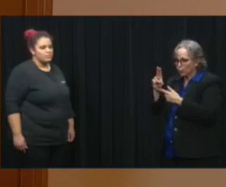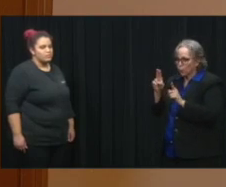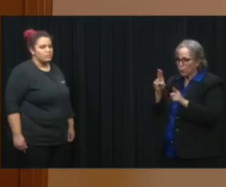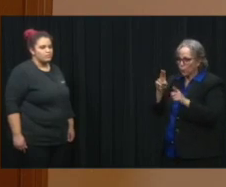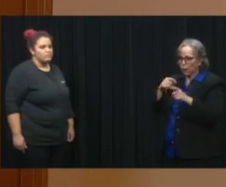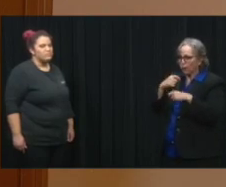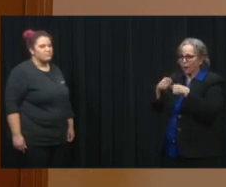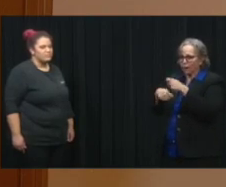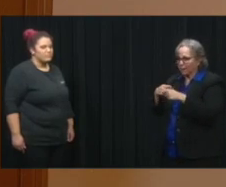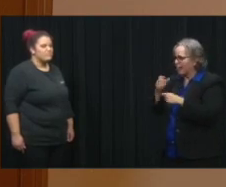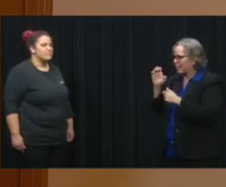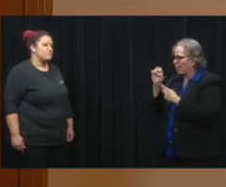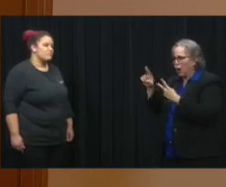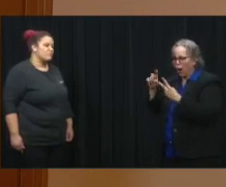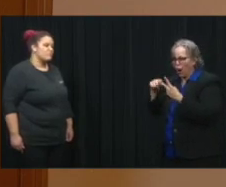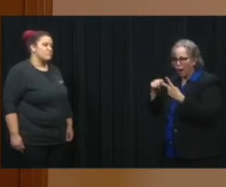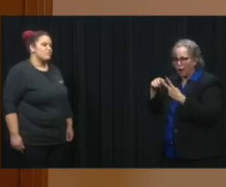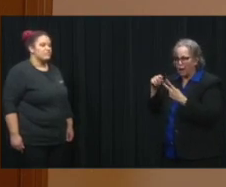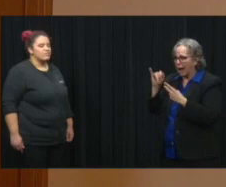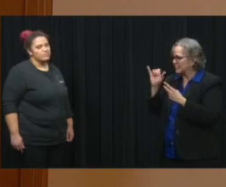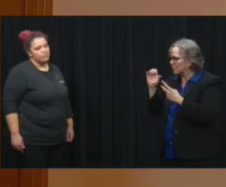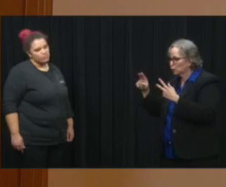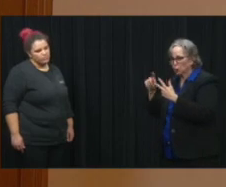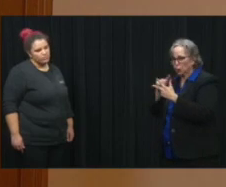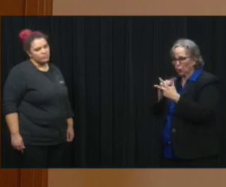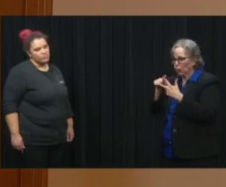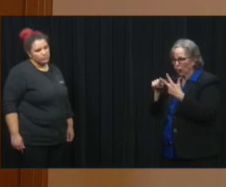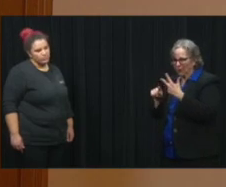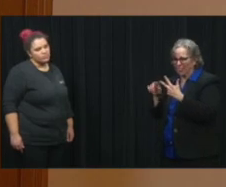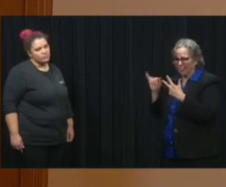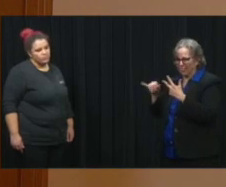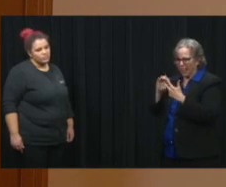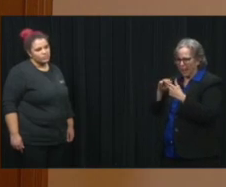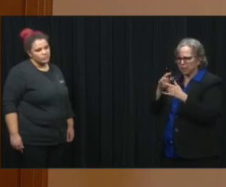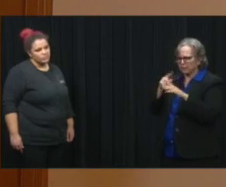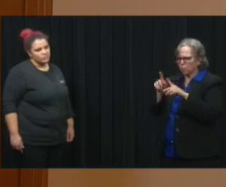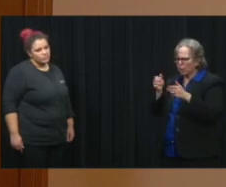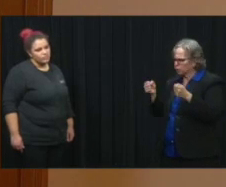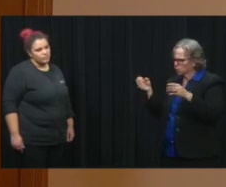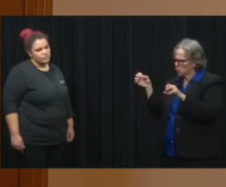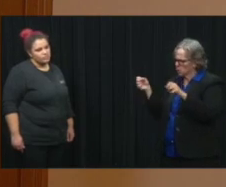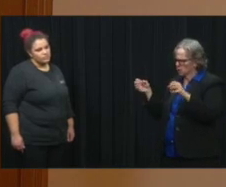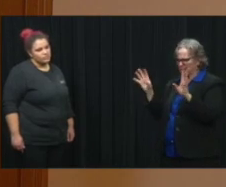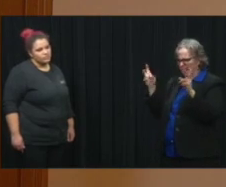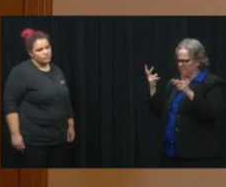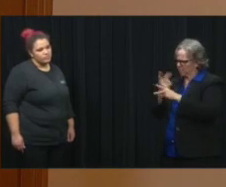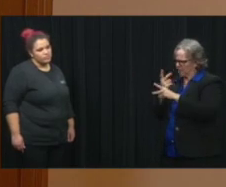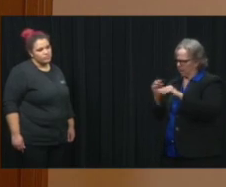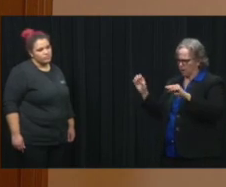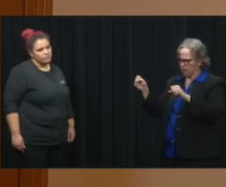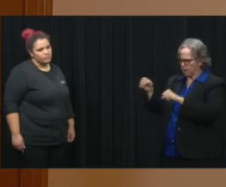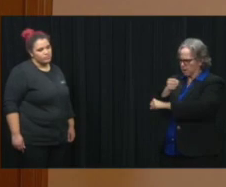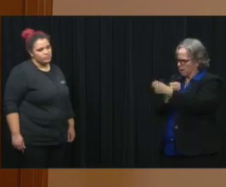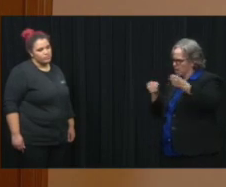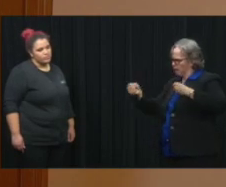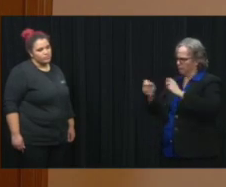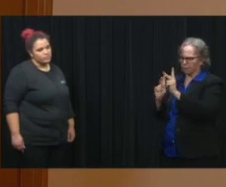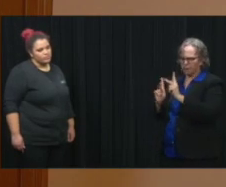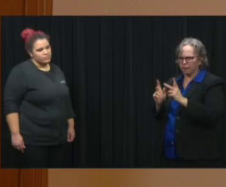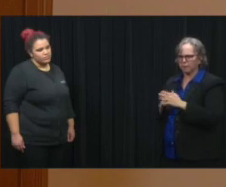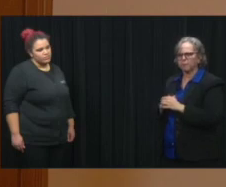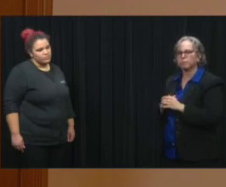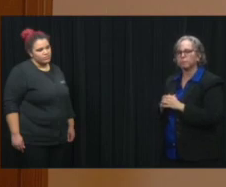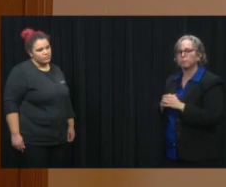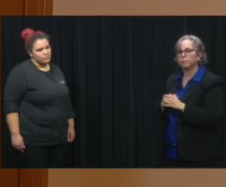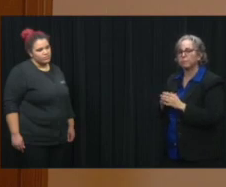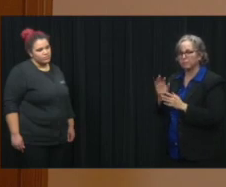of things. There's also a whole host of conservation practices already in play. And in the days to come, we'll detail more of